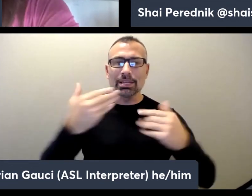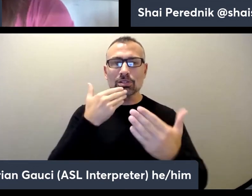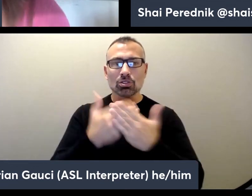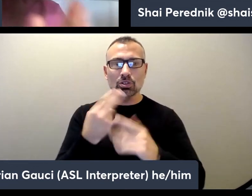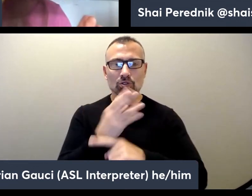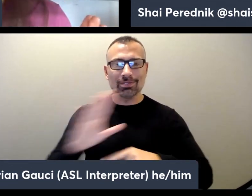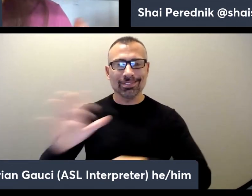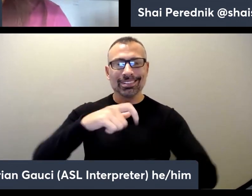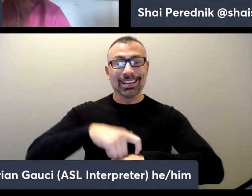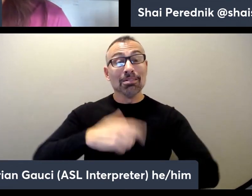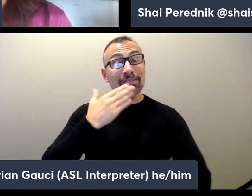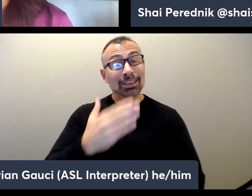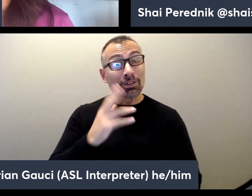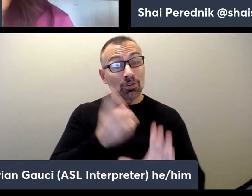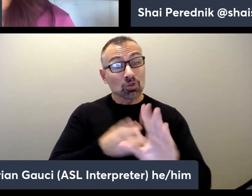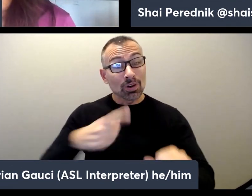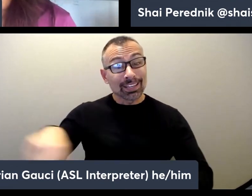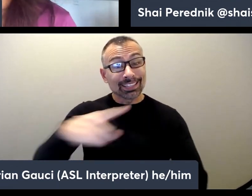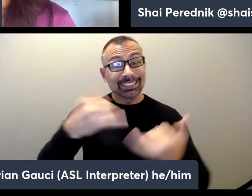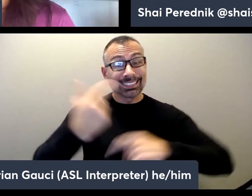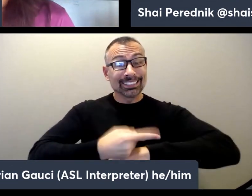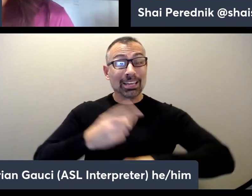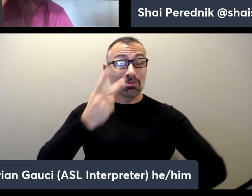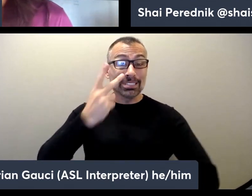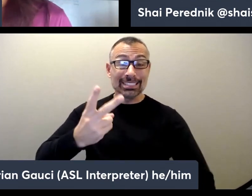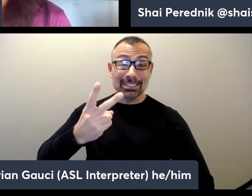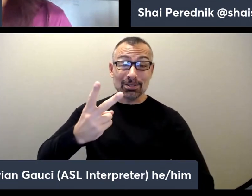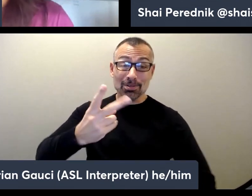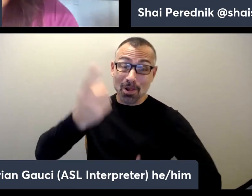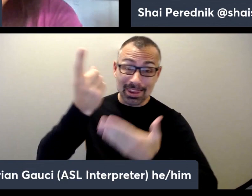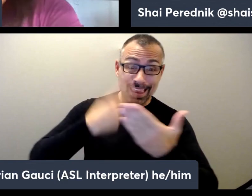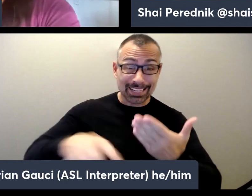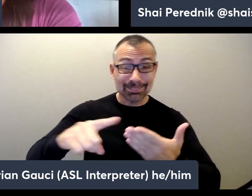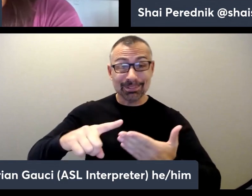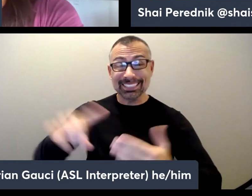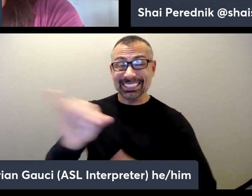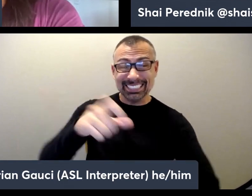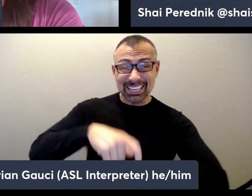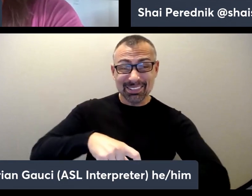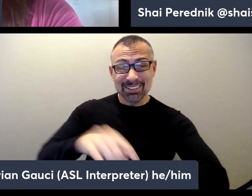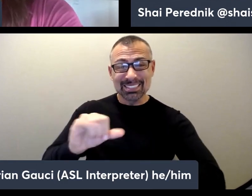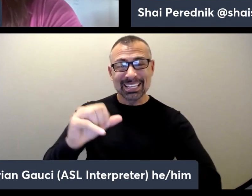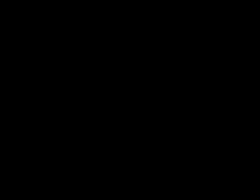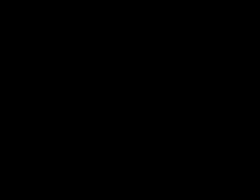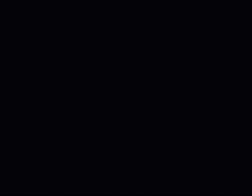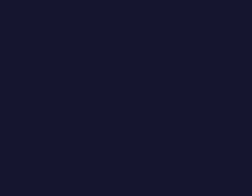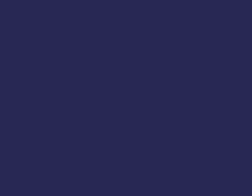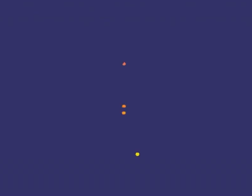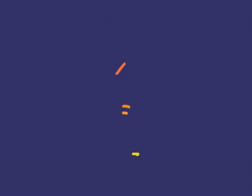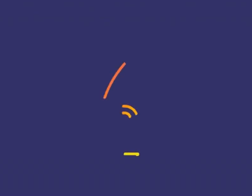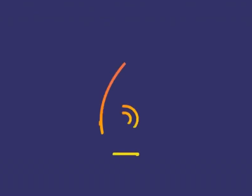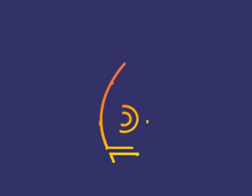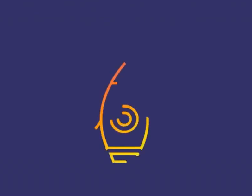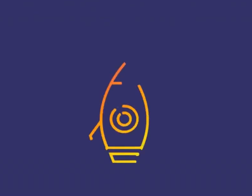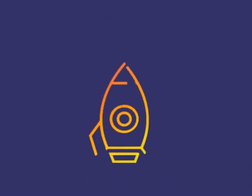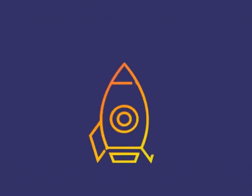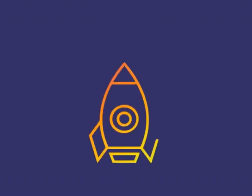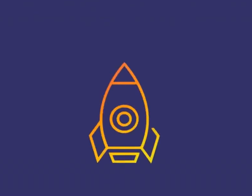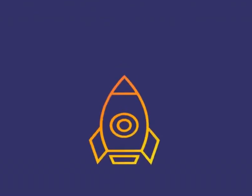much for being here with us today, and we will see you next week, same time on Friday.